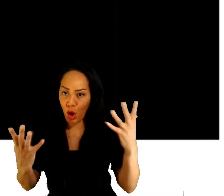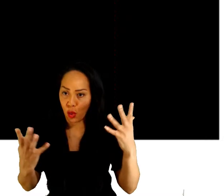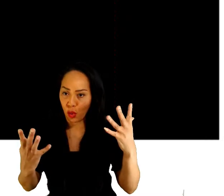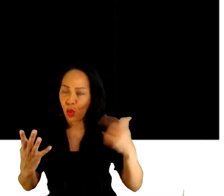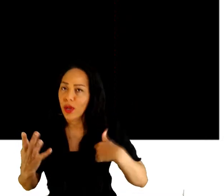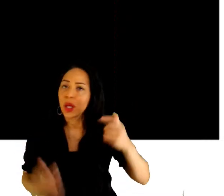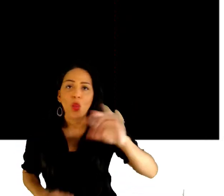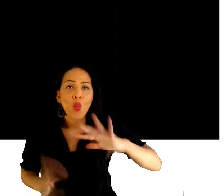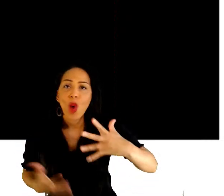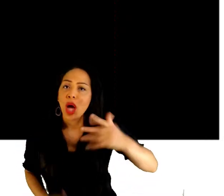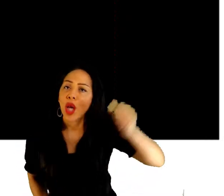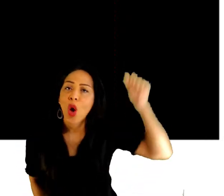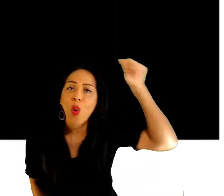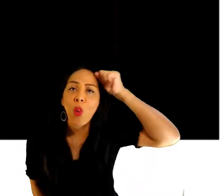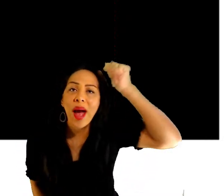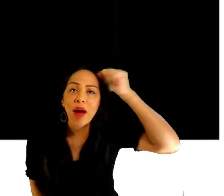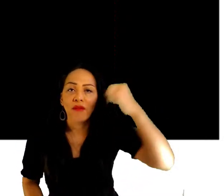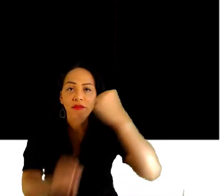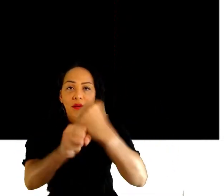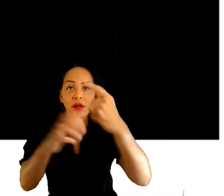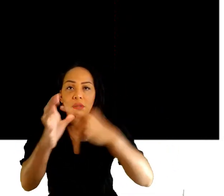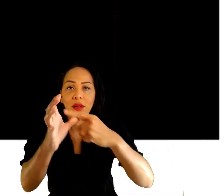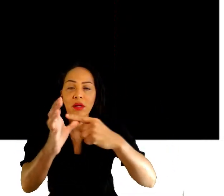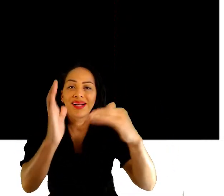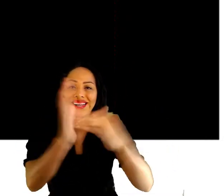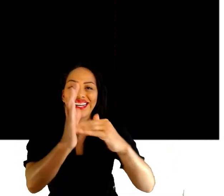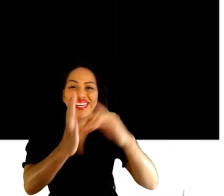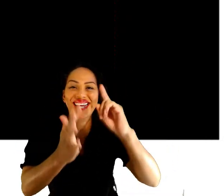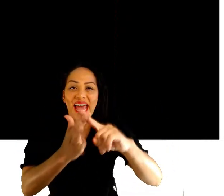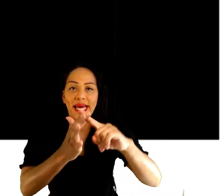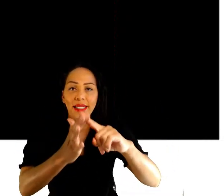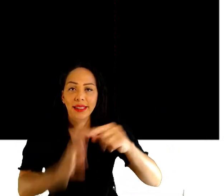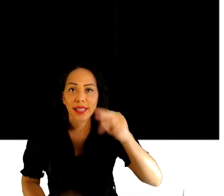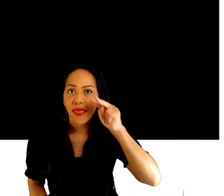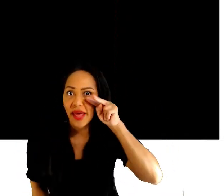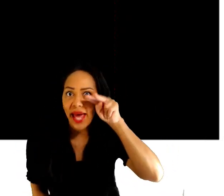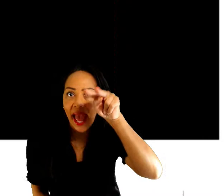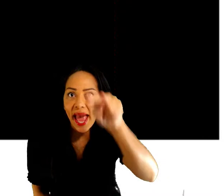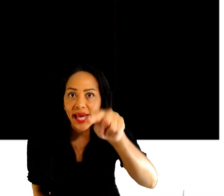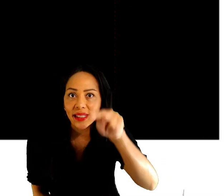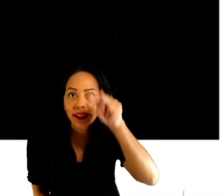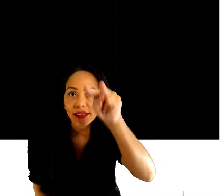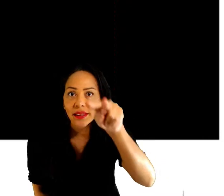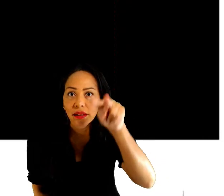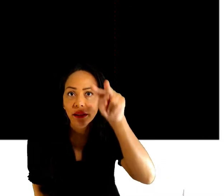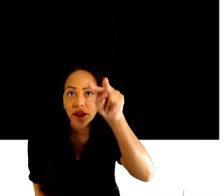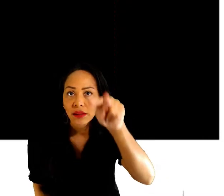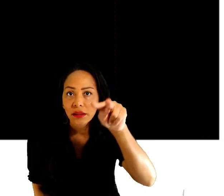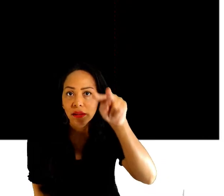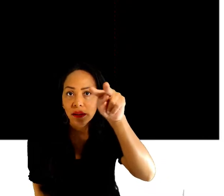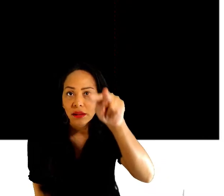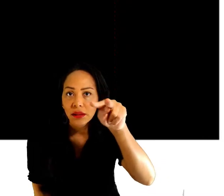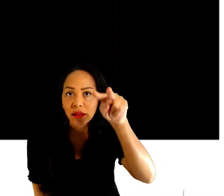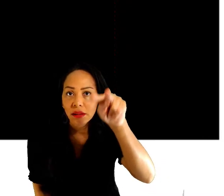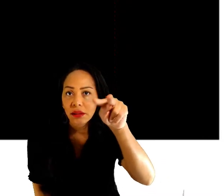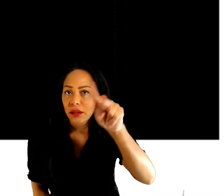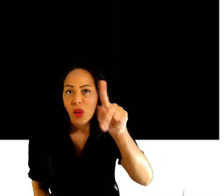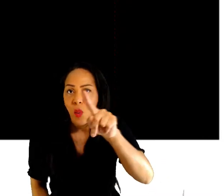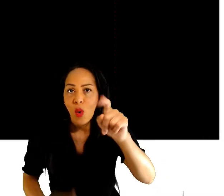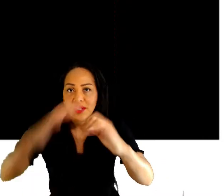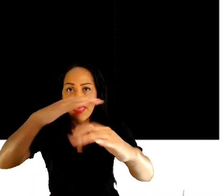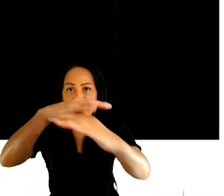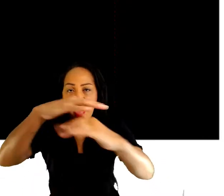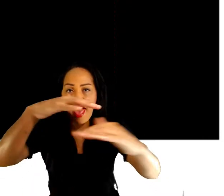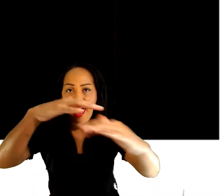of how you look at something and what looking and being seen implies. And we very quickly became